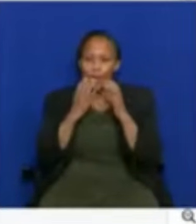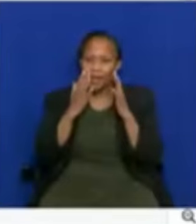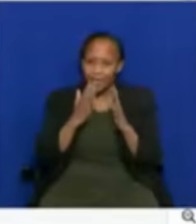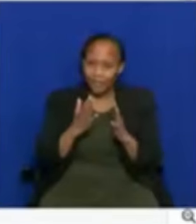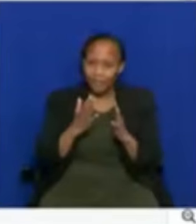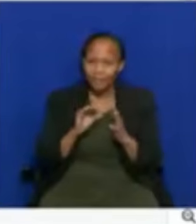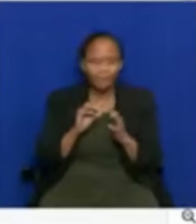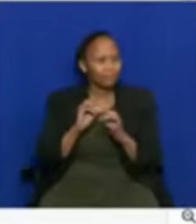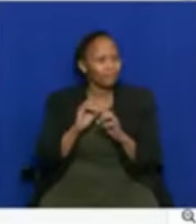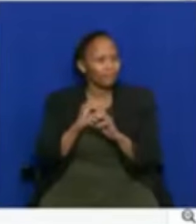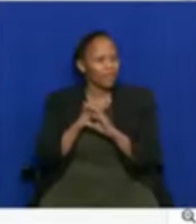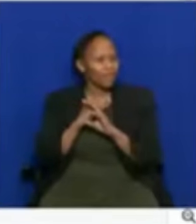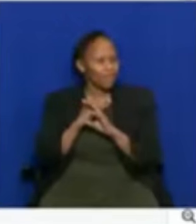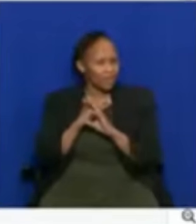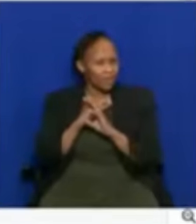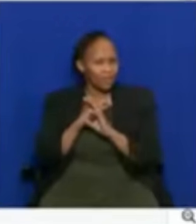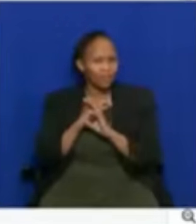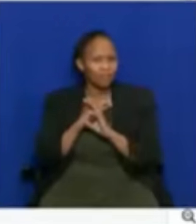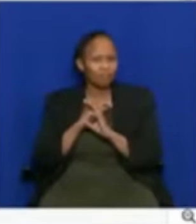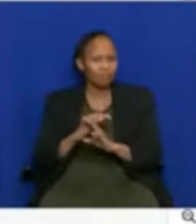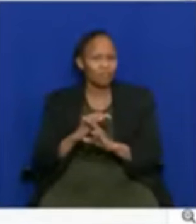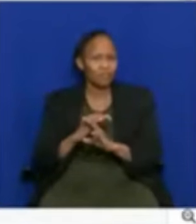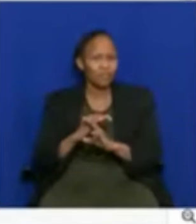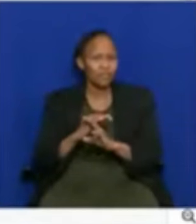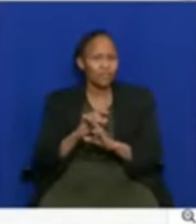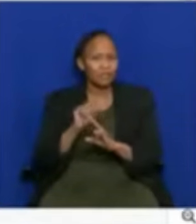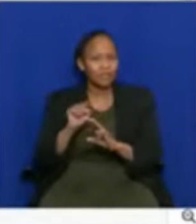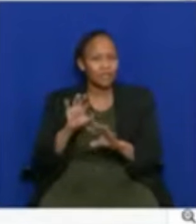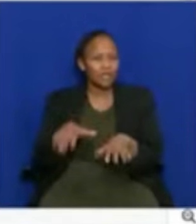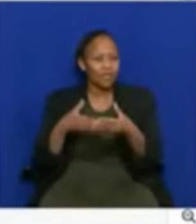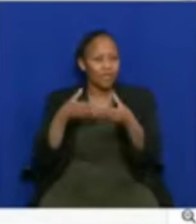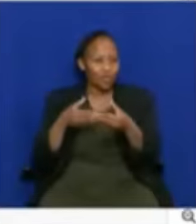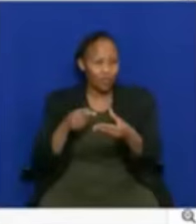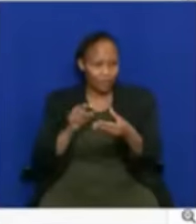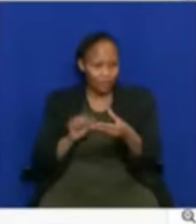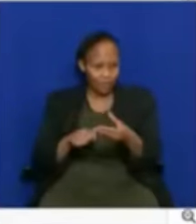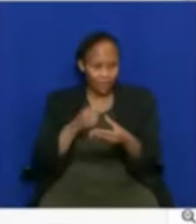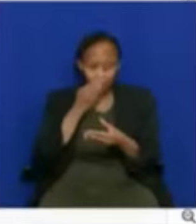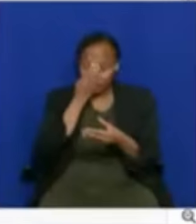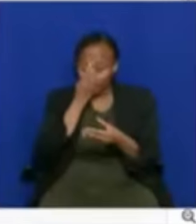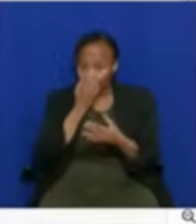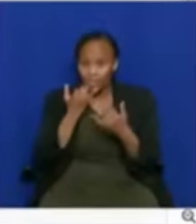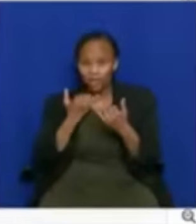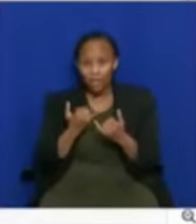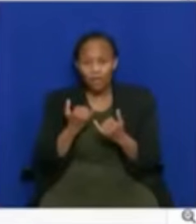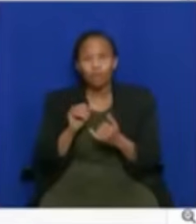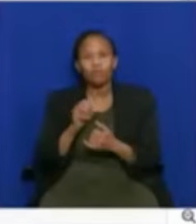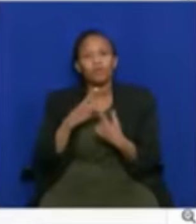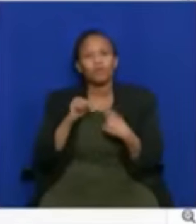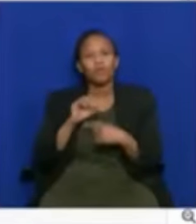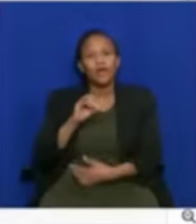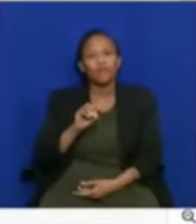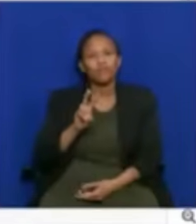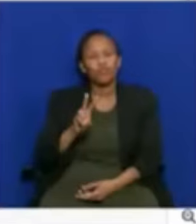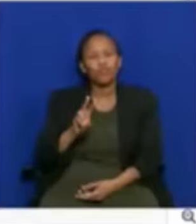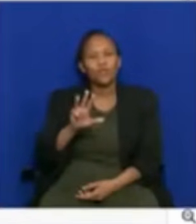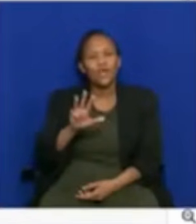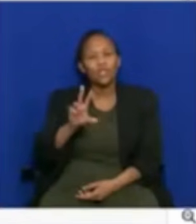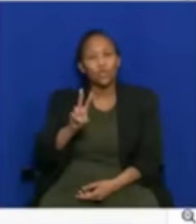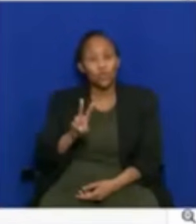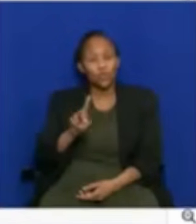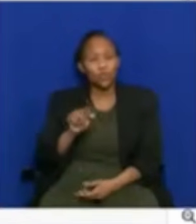as proof hereof. You can jump then ahead at 292. That appears to be the